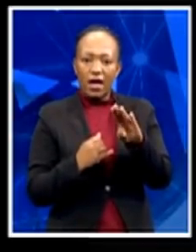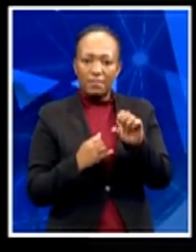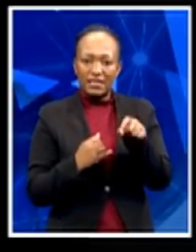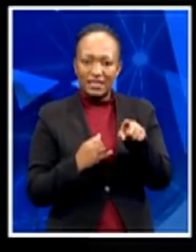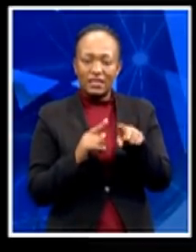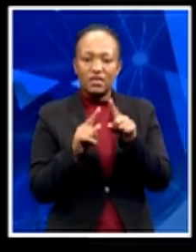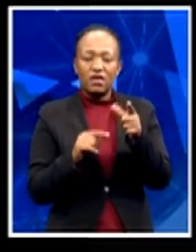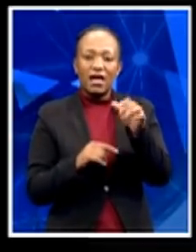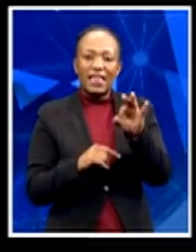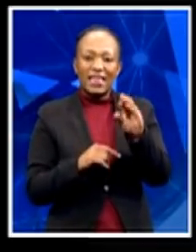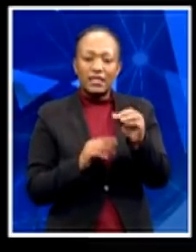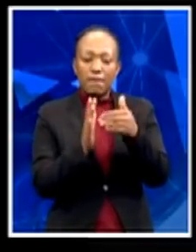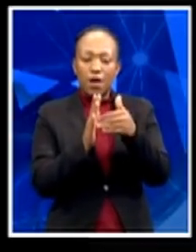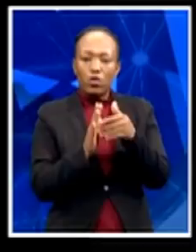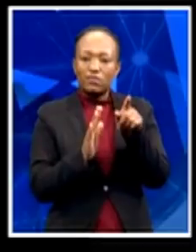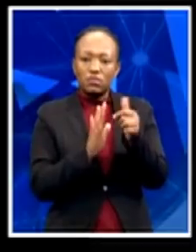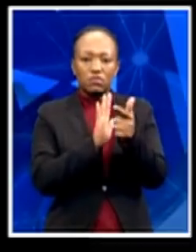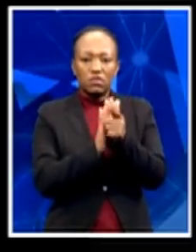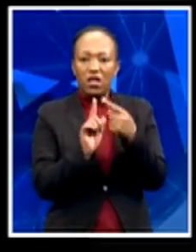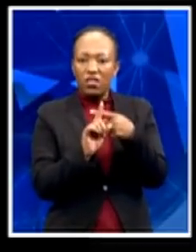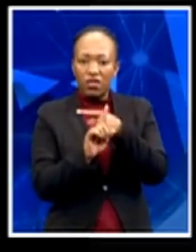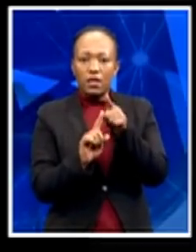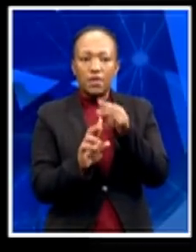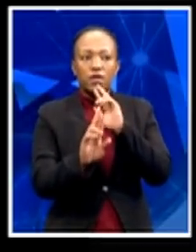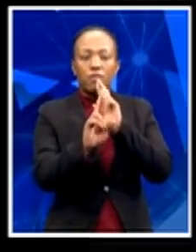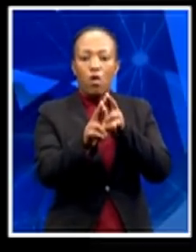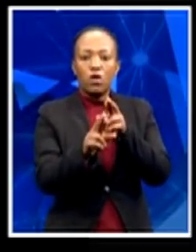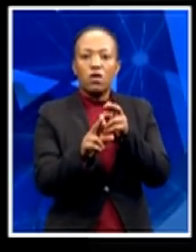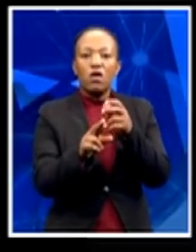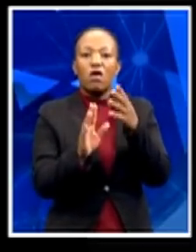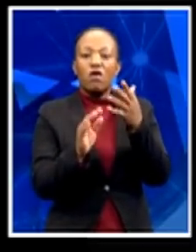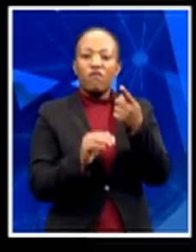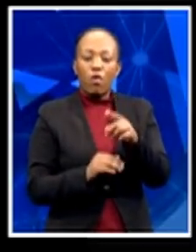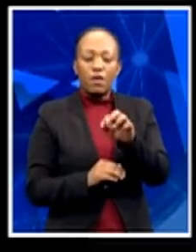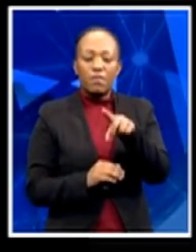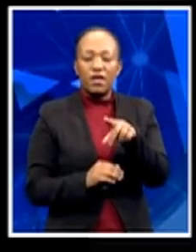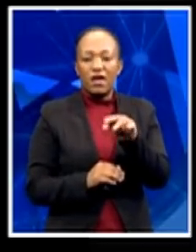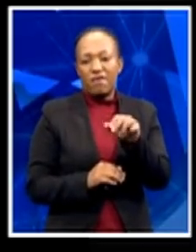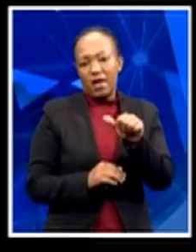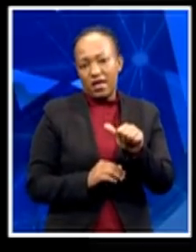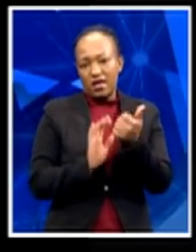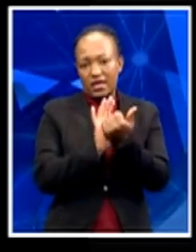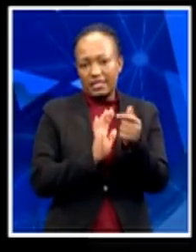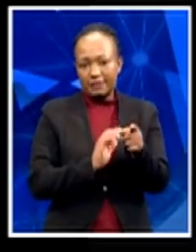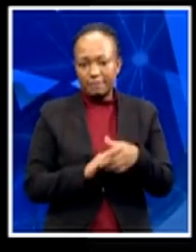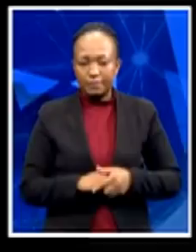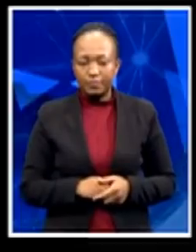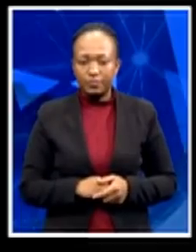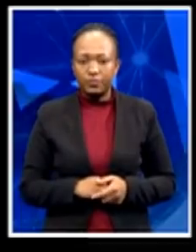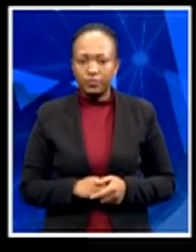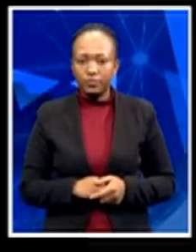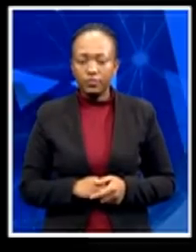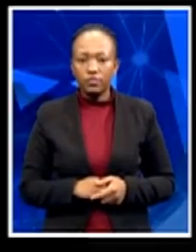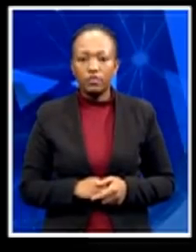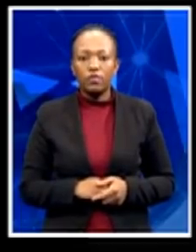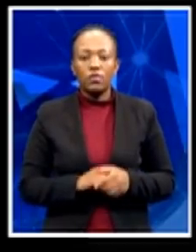should be reported in terms of the Public Finance Management Act. This was the final report that was received from the